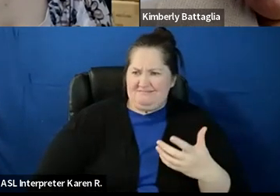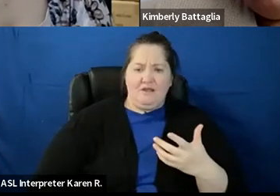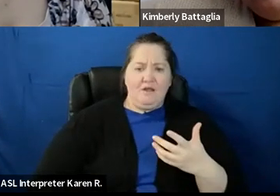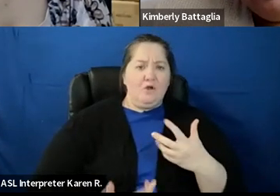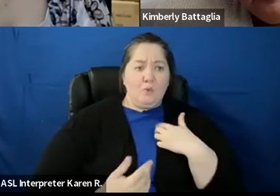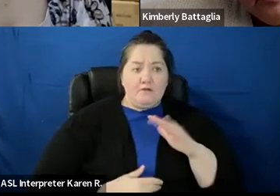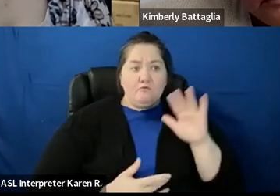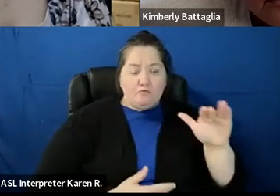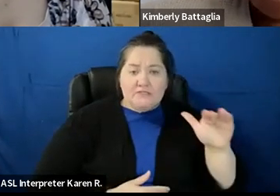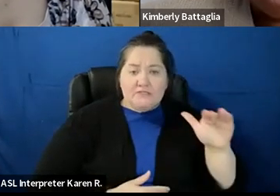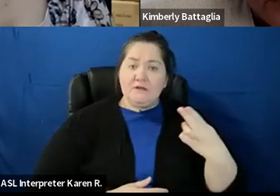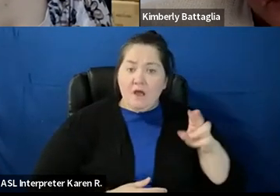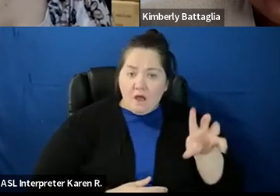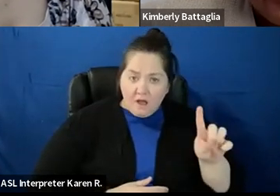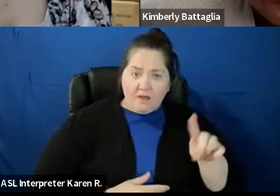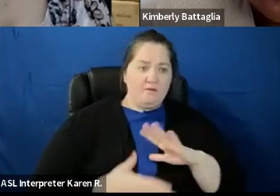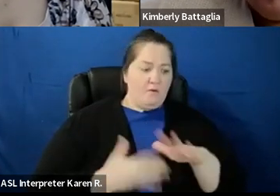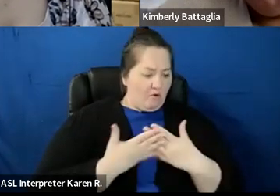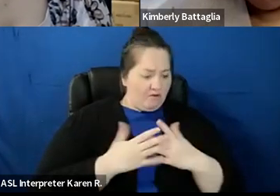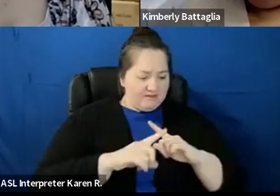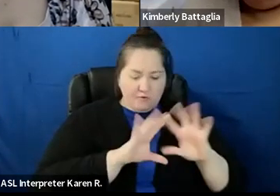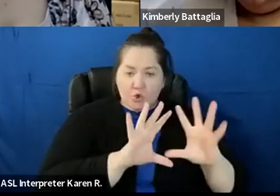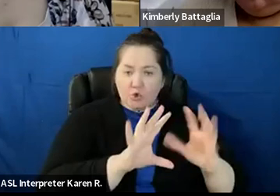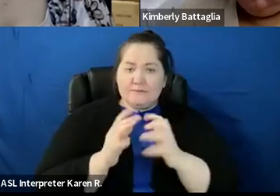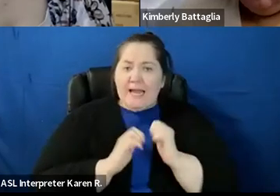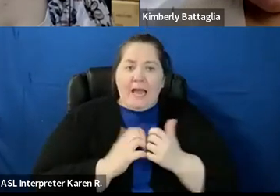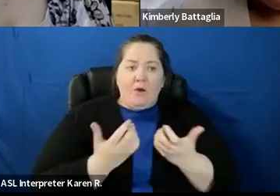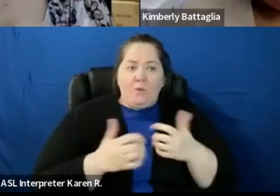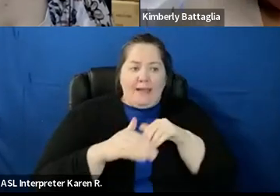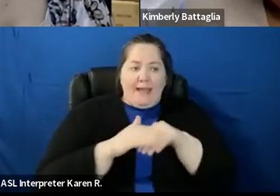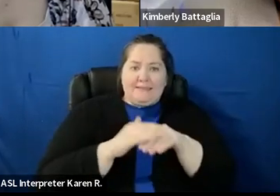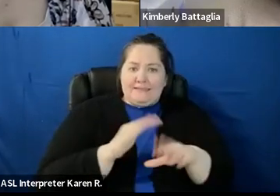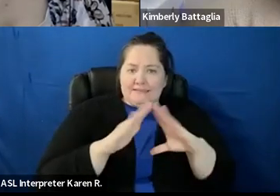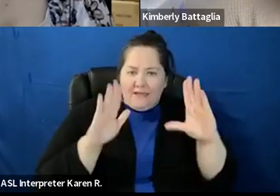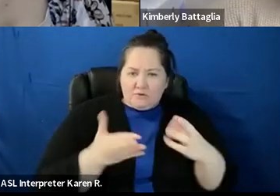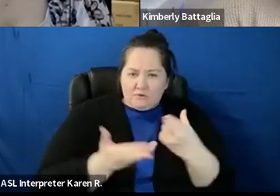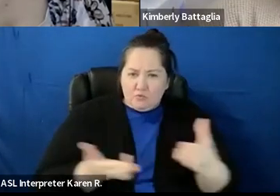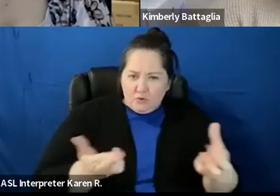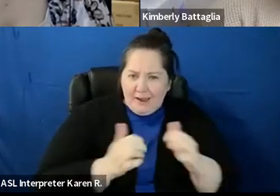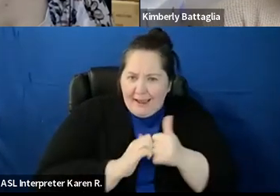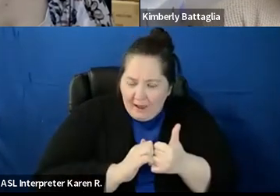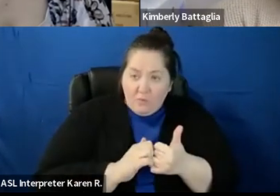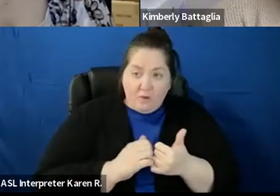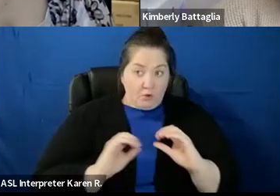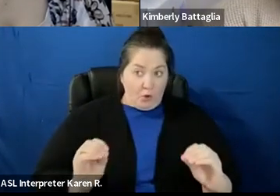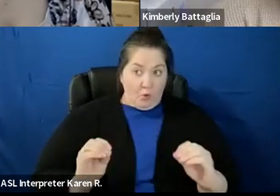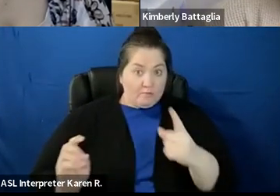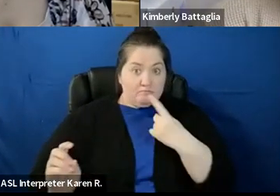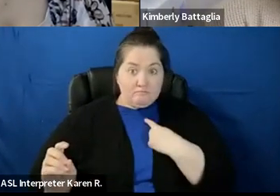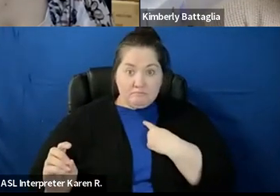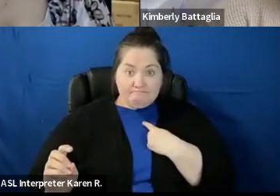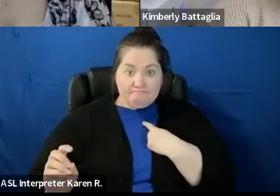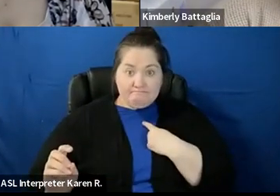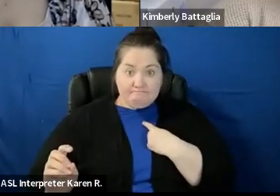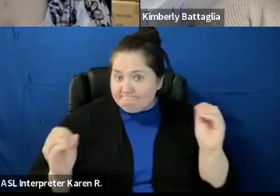to HUD, we've reached out to all these entities. How can we access housing resources? No one can give us a clear answer.